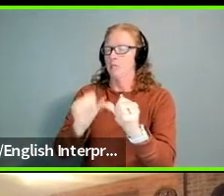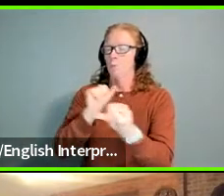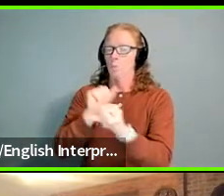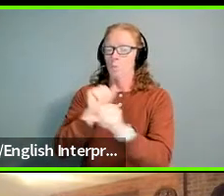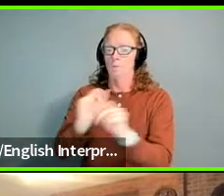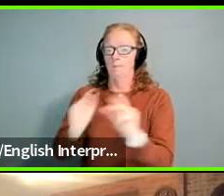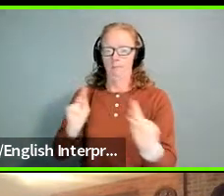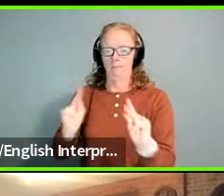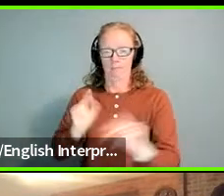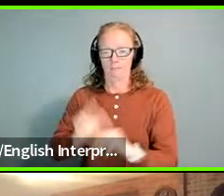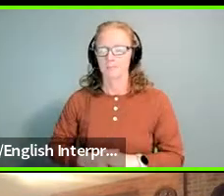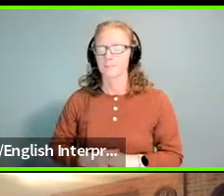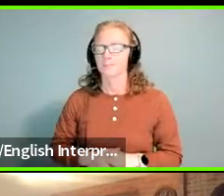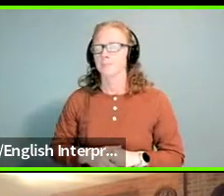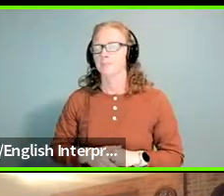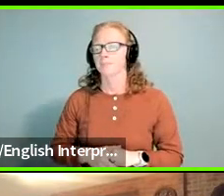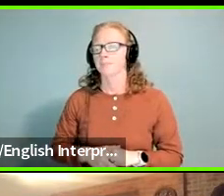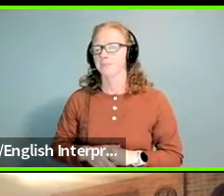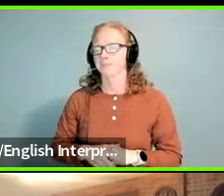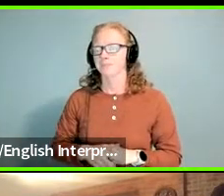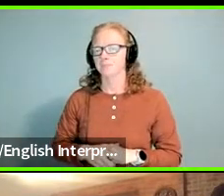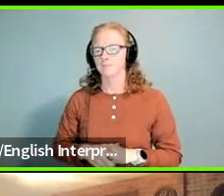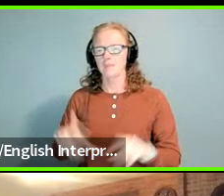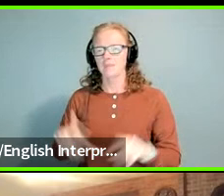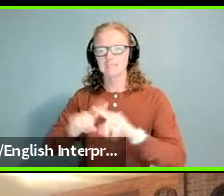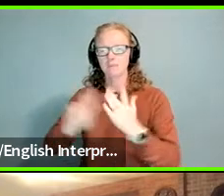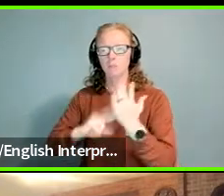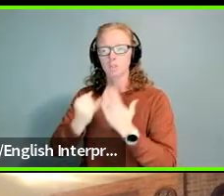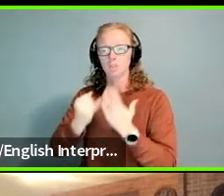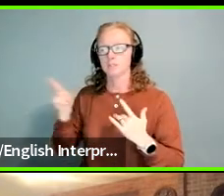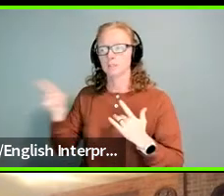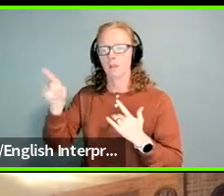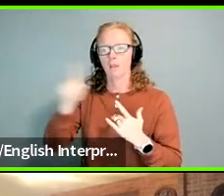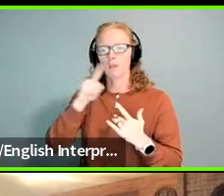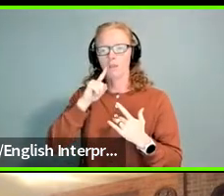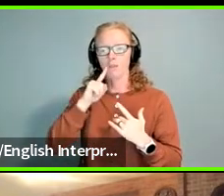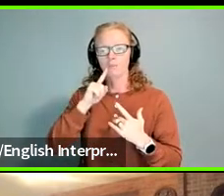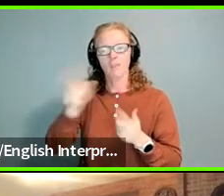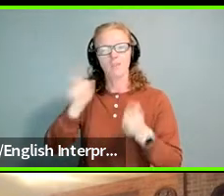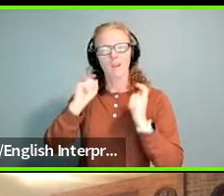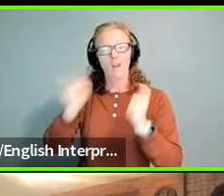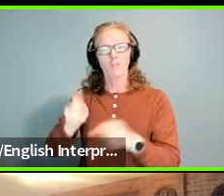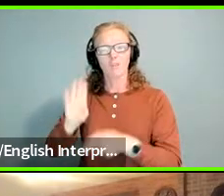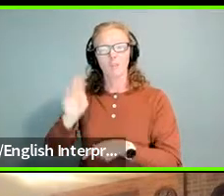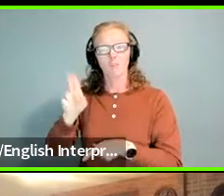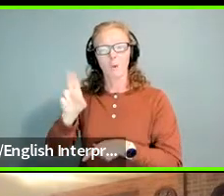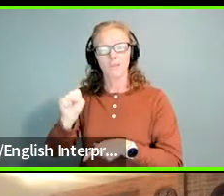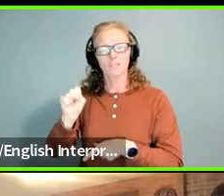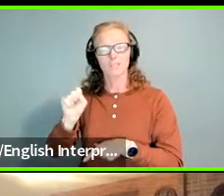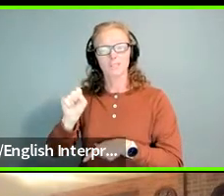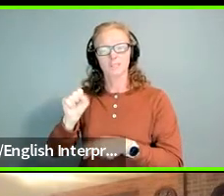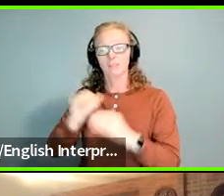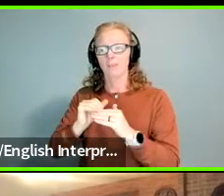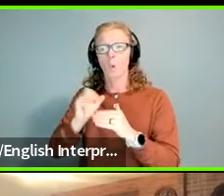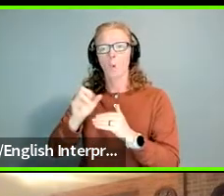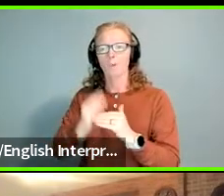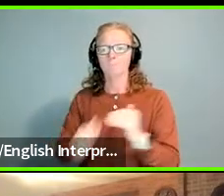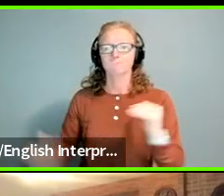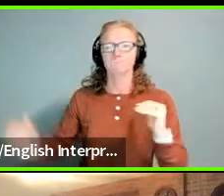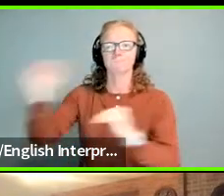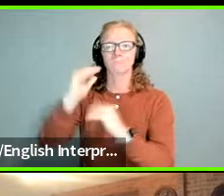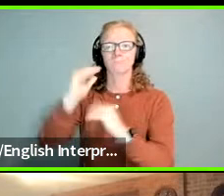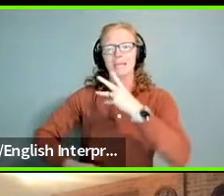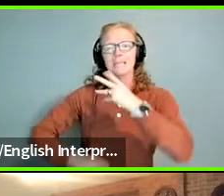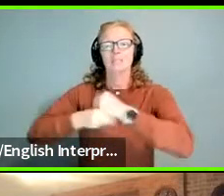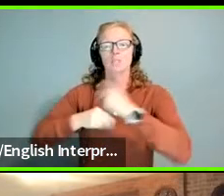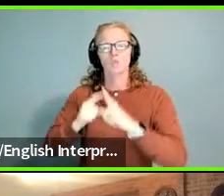workforce is that different projects are offering premiums over and above wages